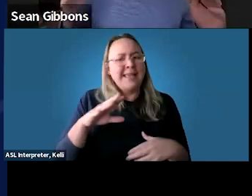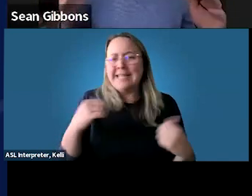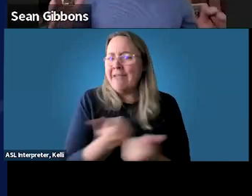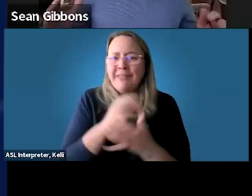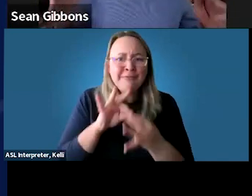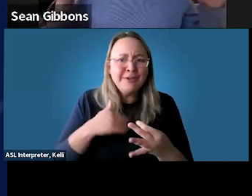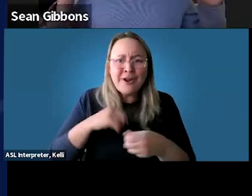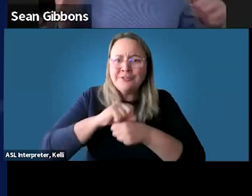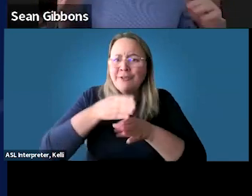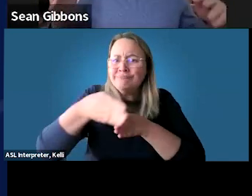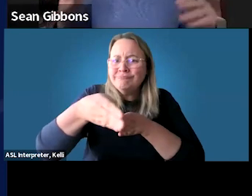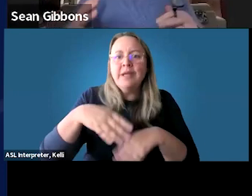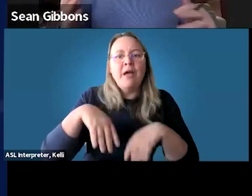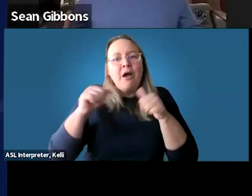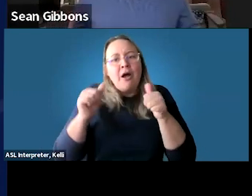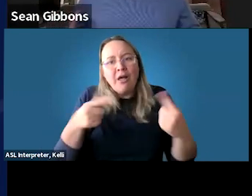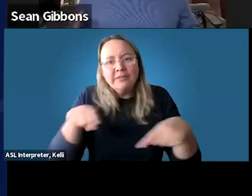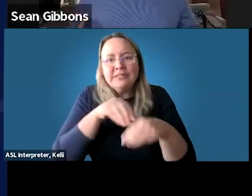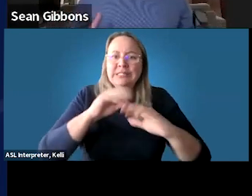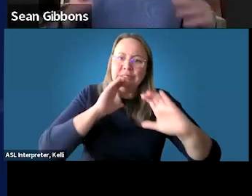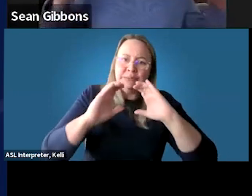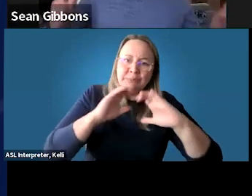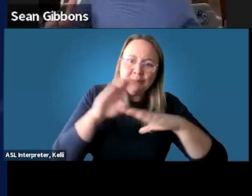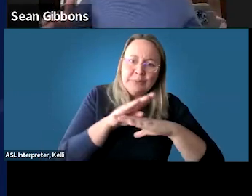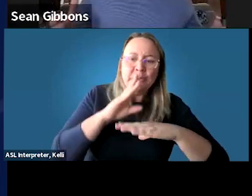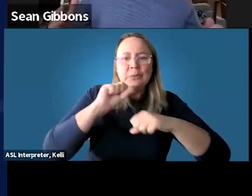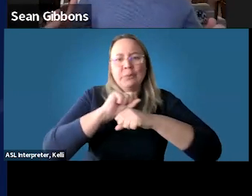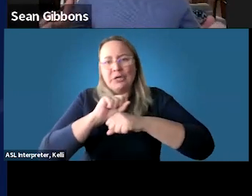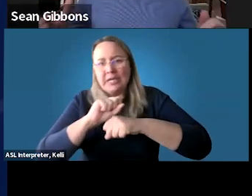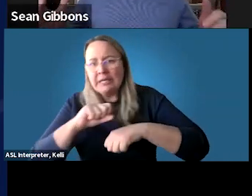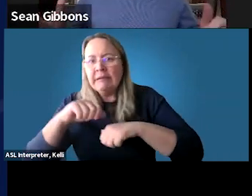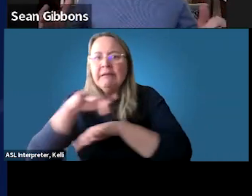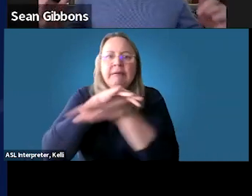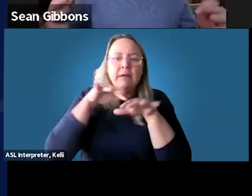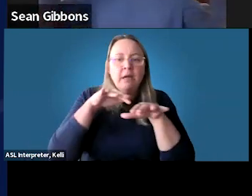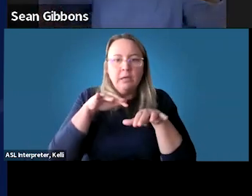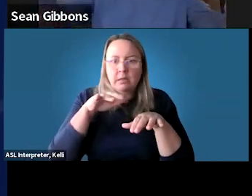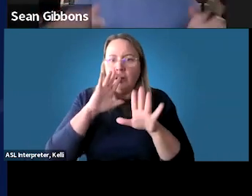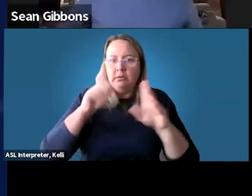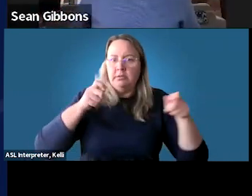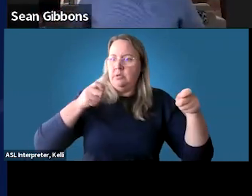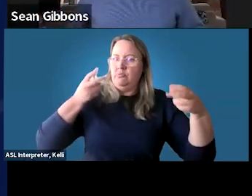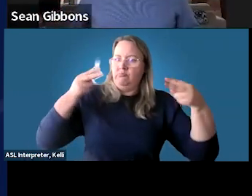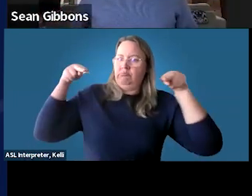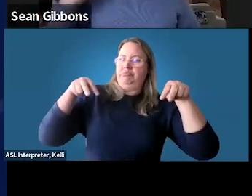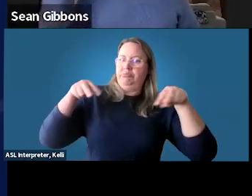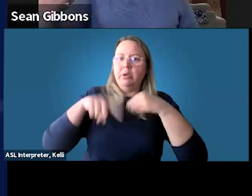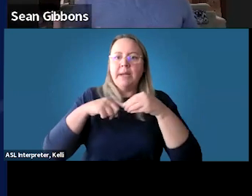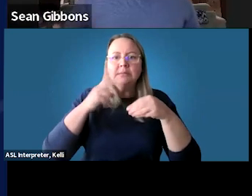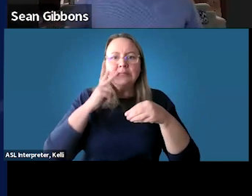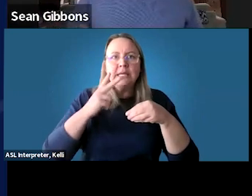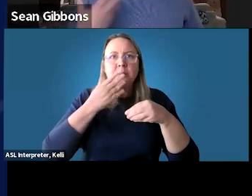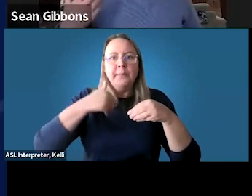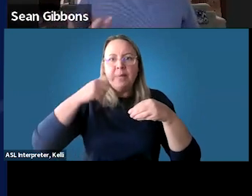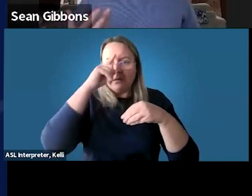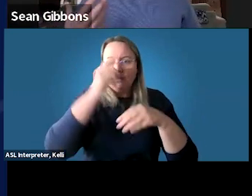to do with our jobs. All of us who are in the communications business, working at social good organizations, are charged with seeing a better tomorrow. And the way you get